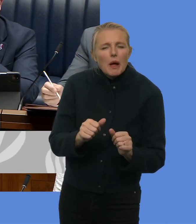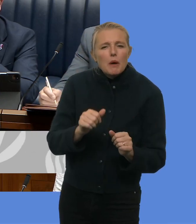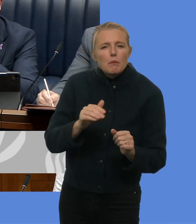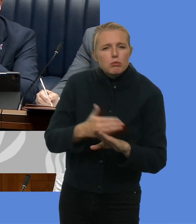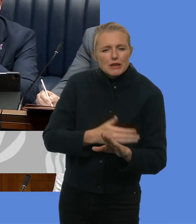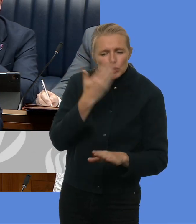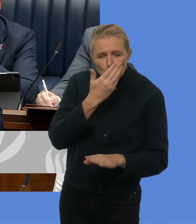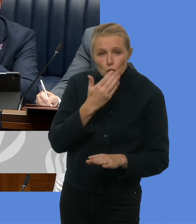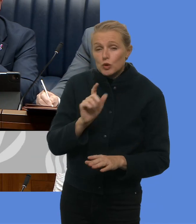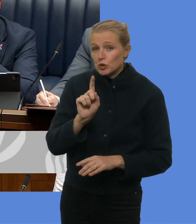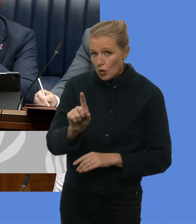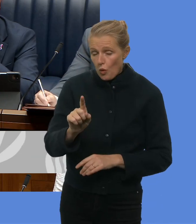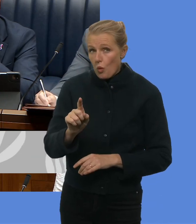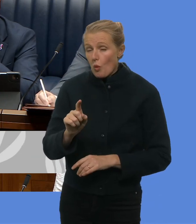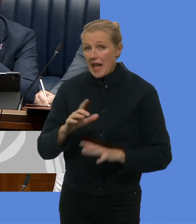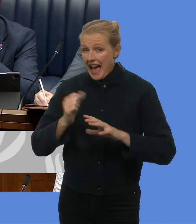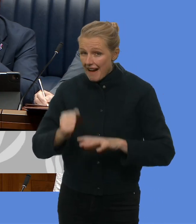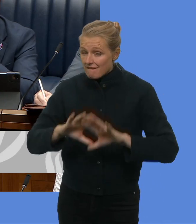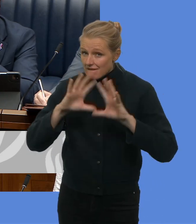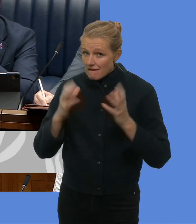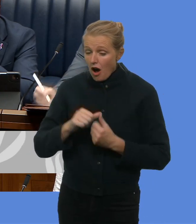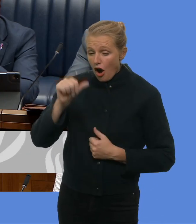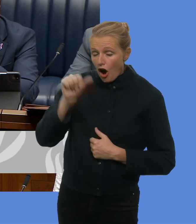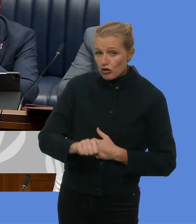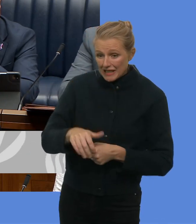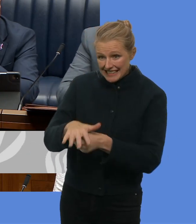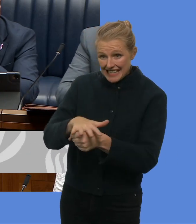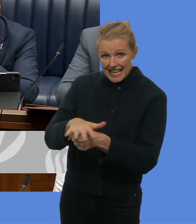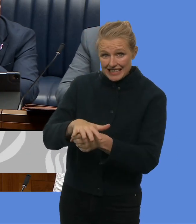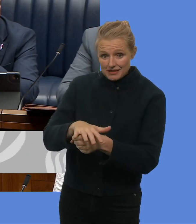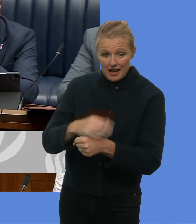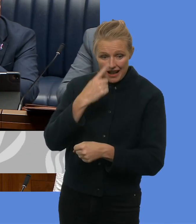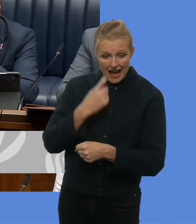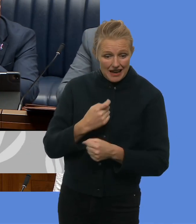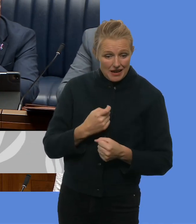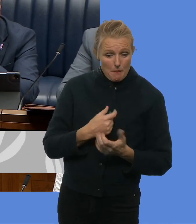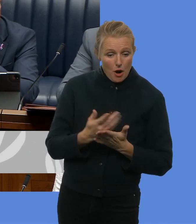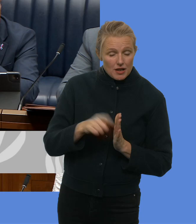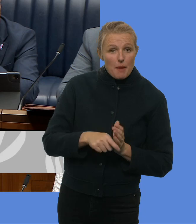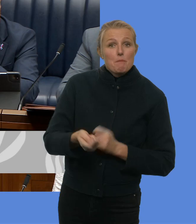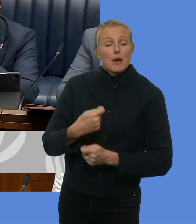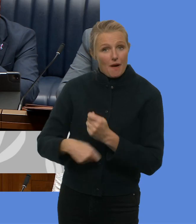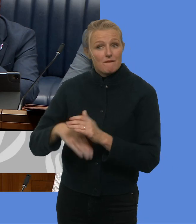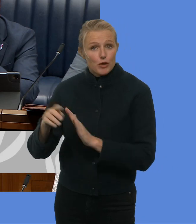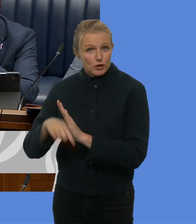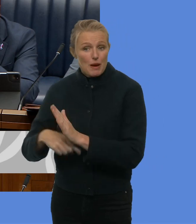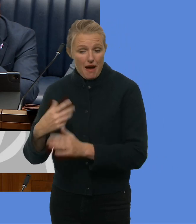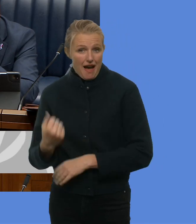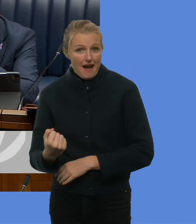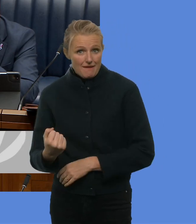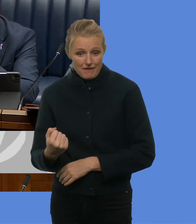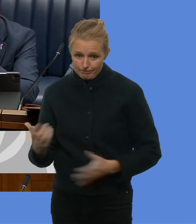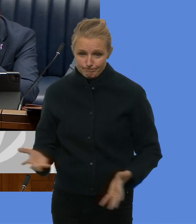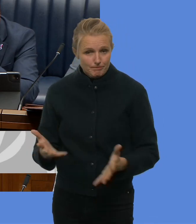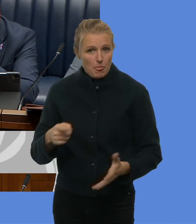what 100 settings are able to move towards that full-time provision. We are also using the information that has